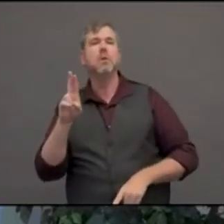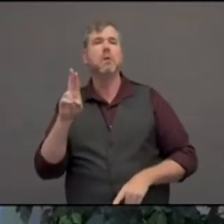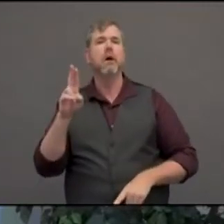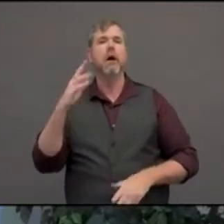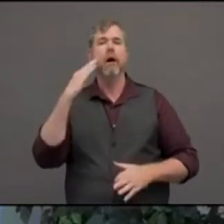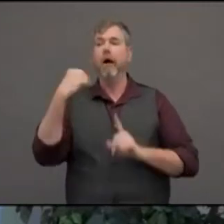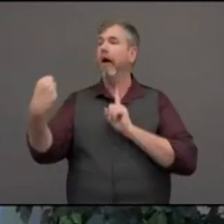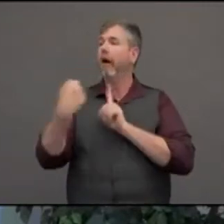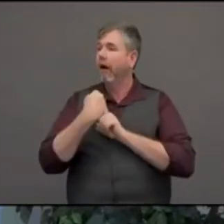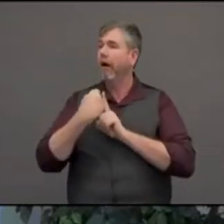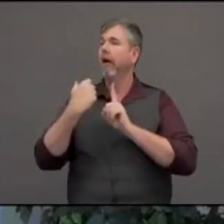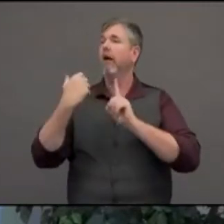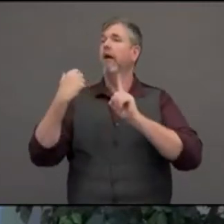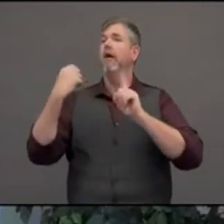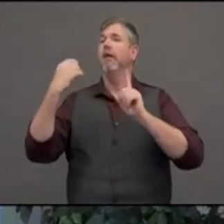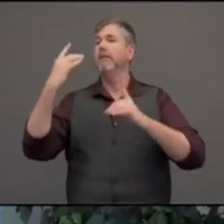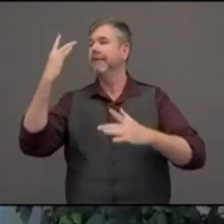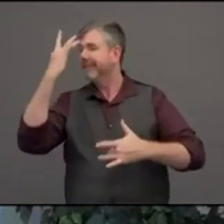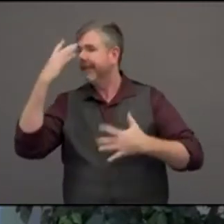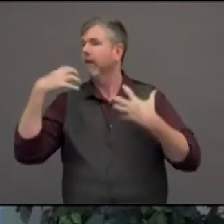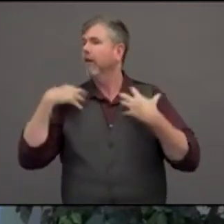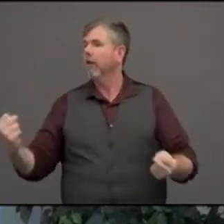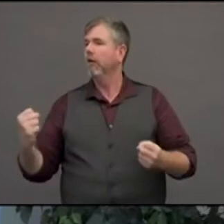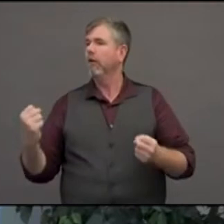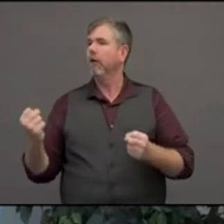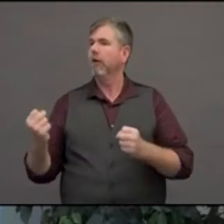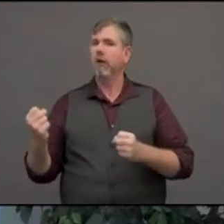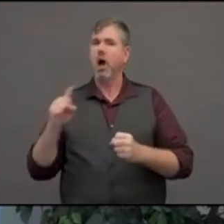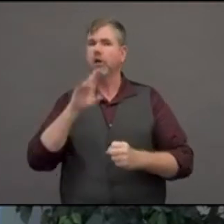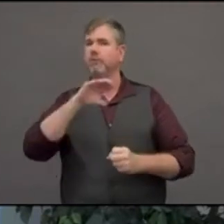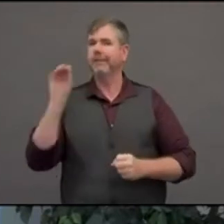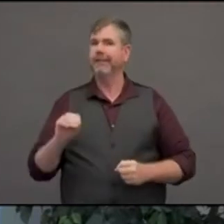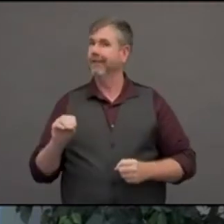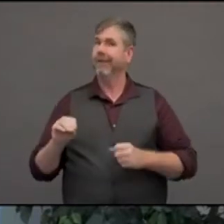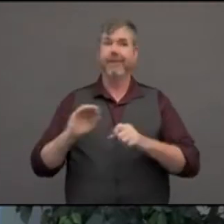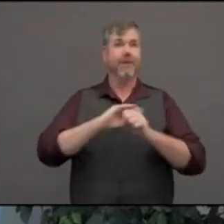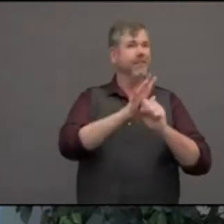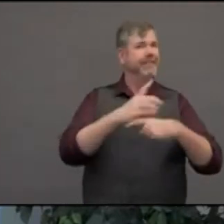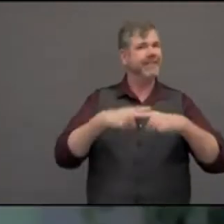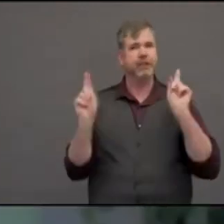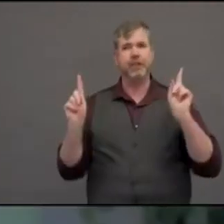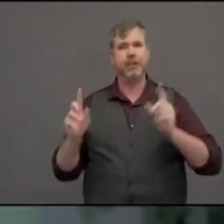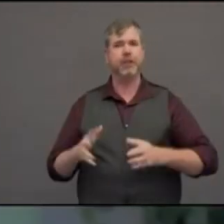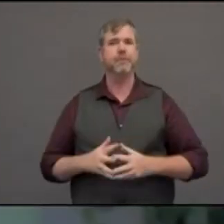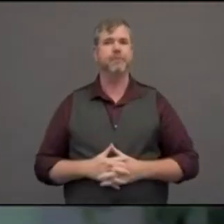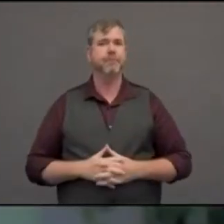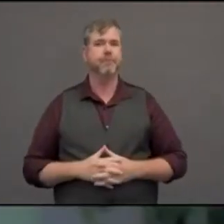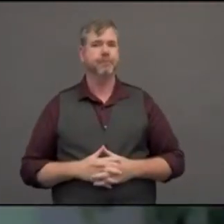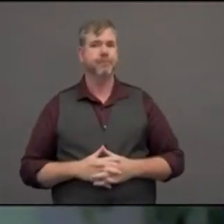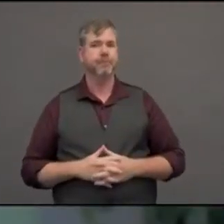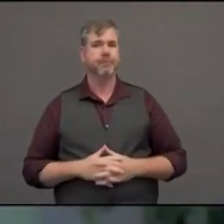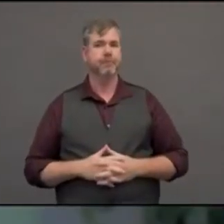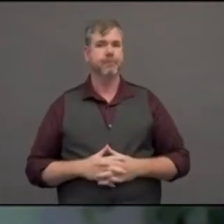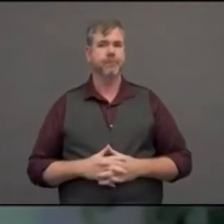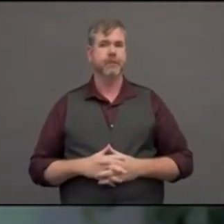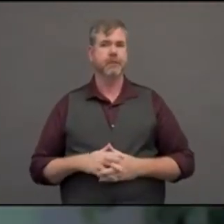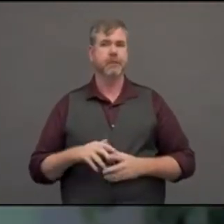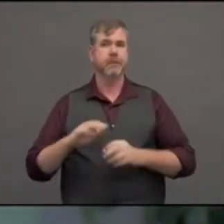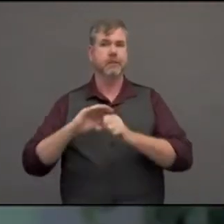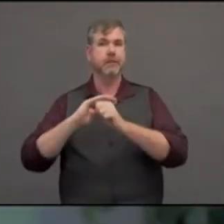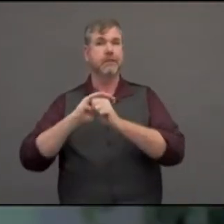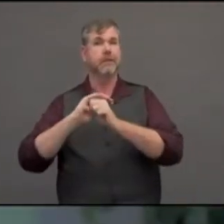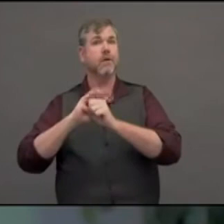someone else, and they die from it. Also, you can increase the COVID-19 cases in the county, which